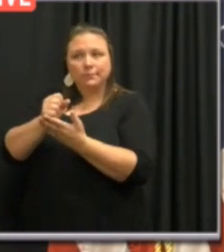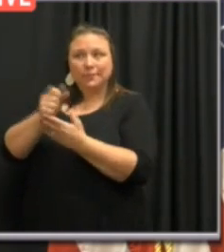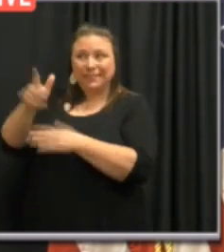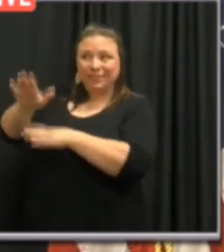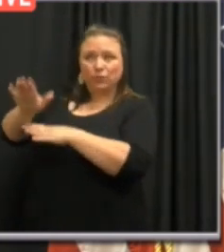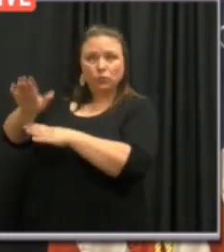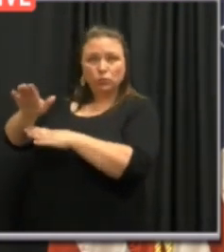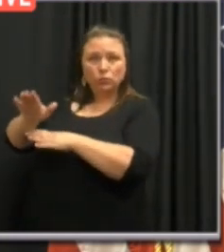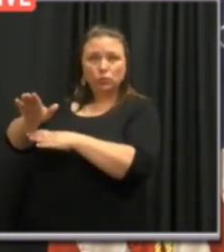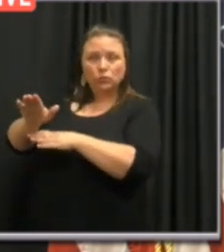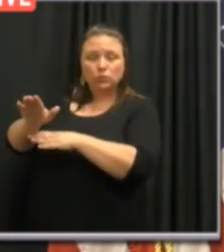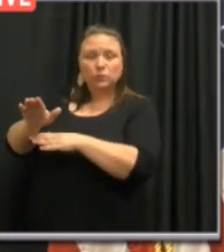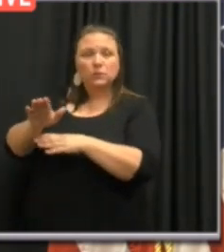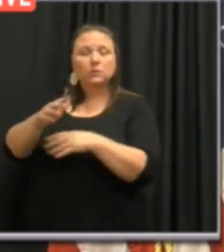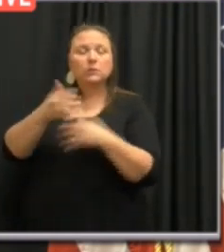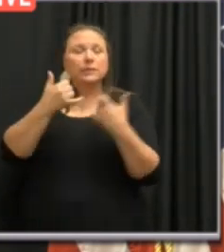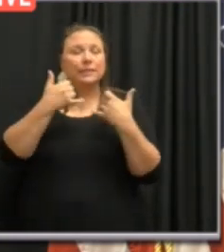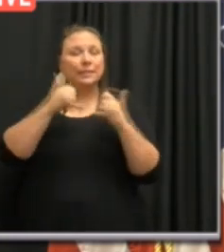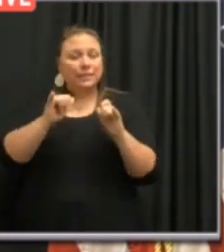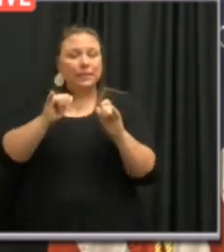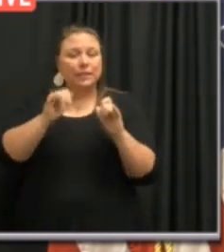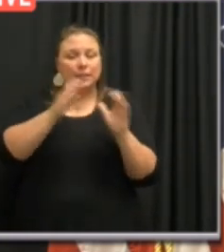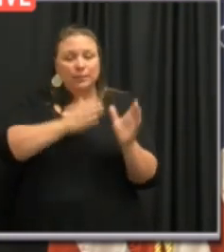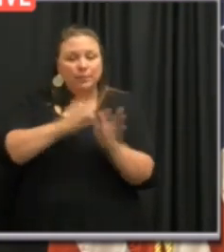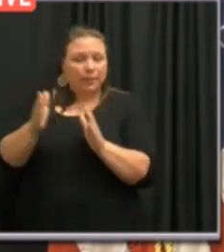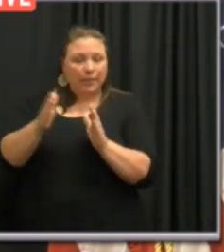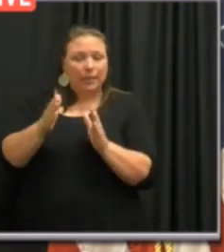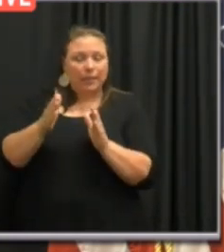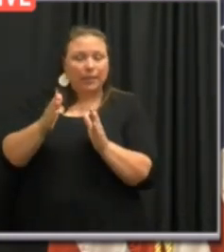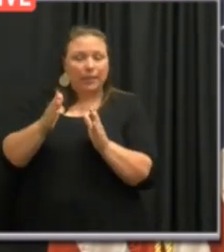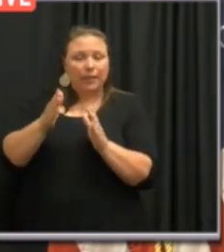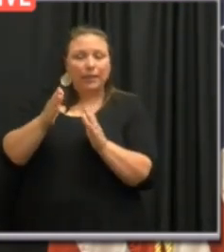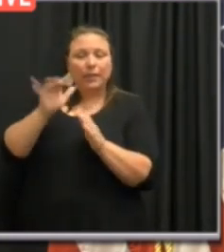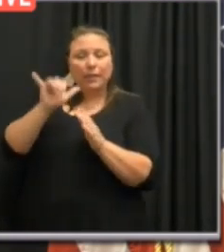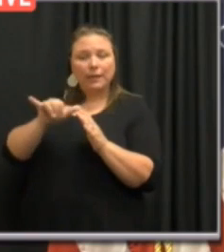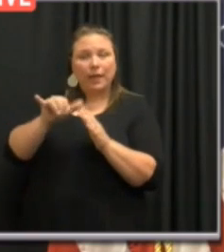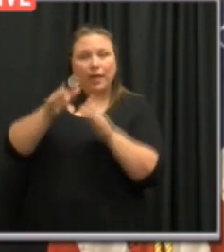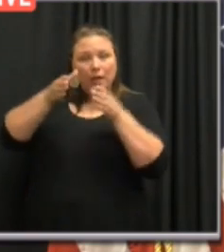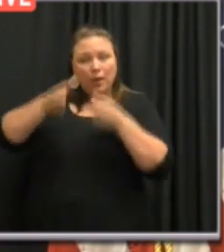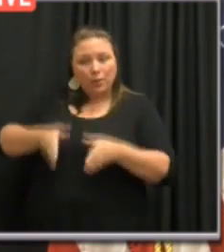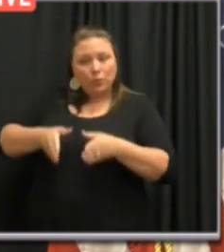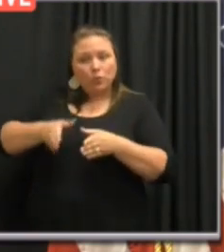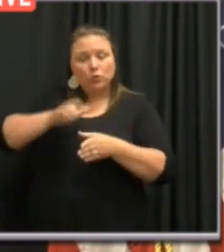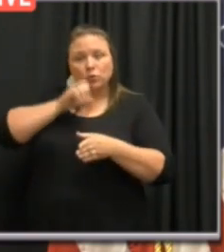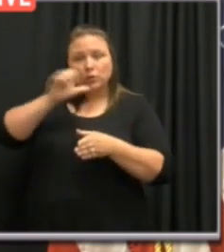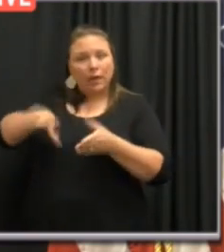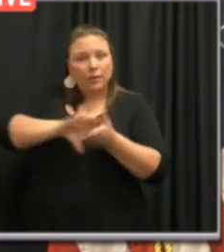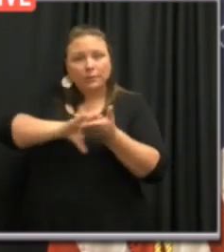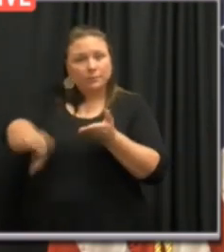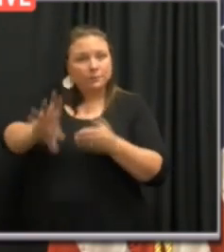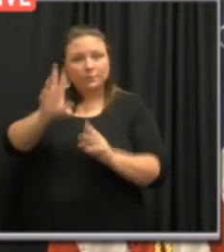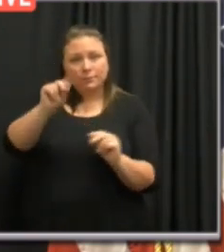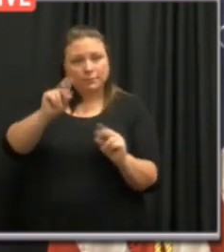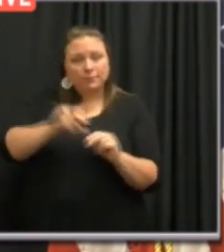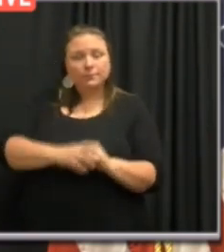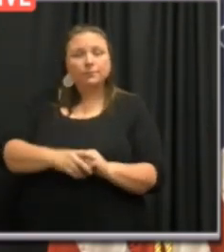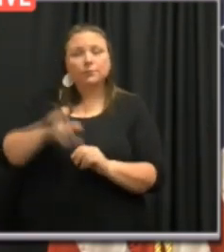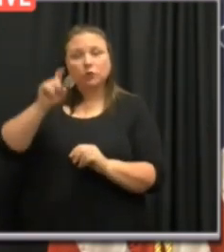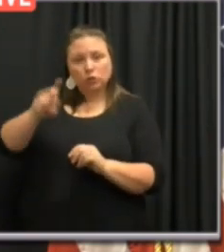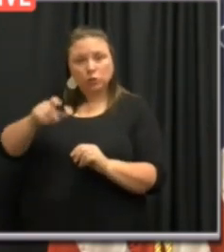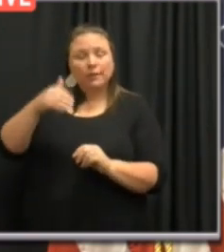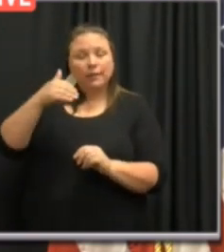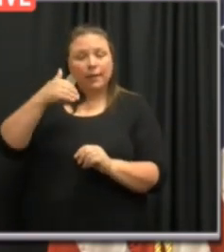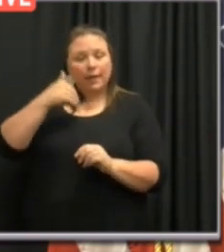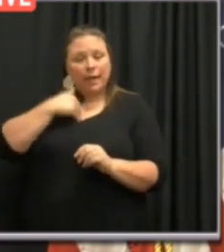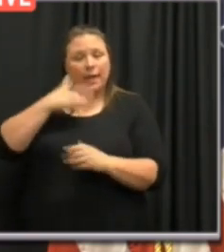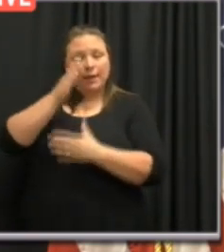today, it is the intention that the case should not be dismissed. This should result